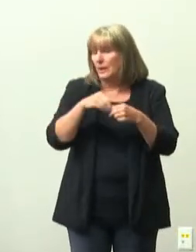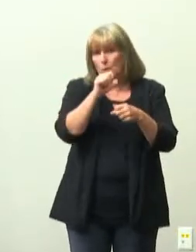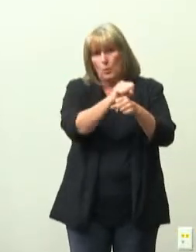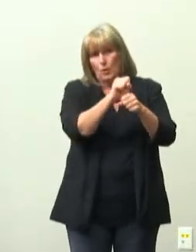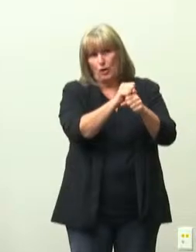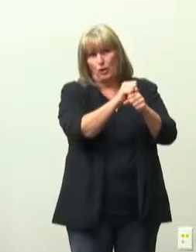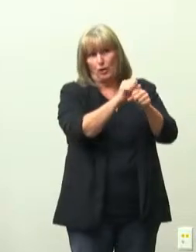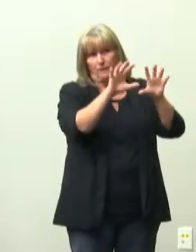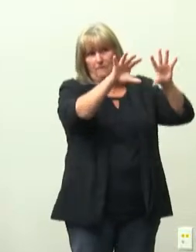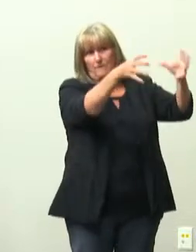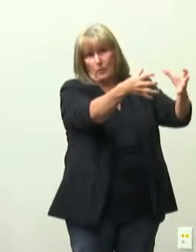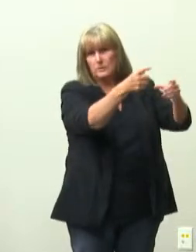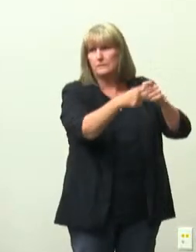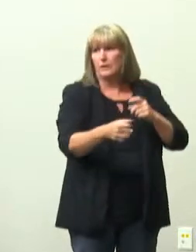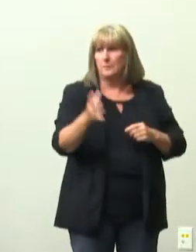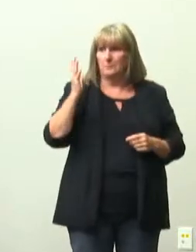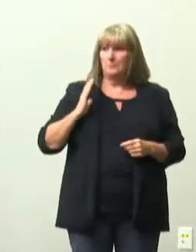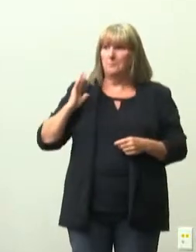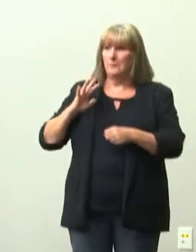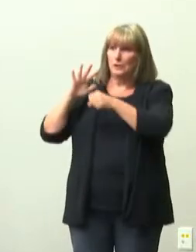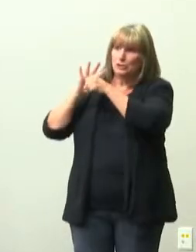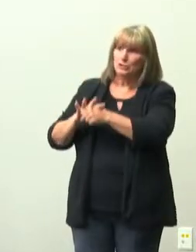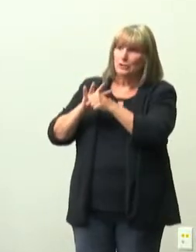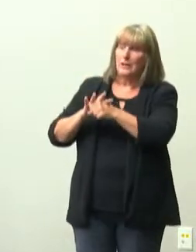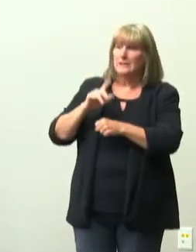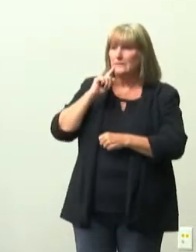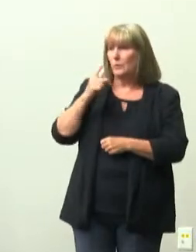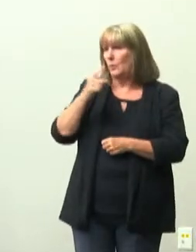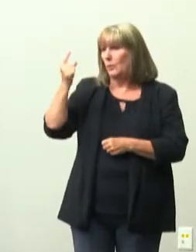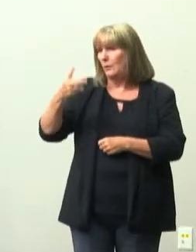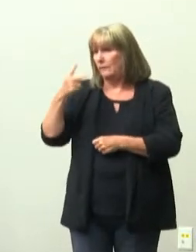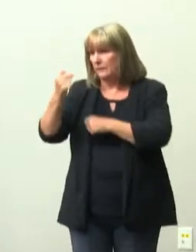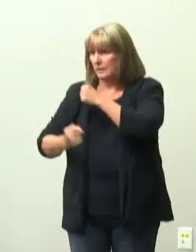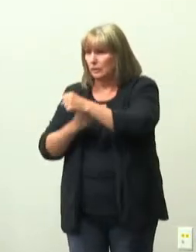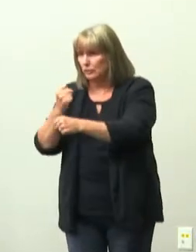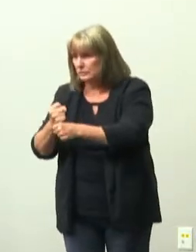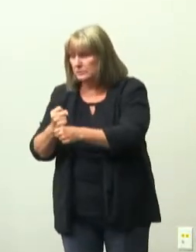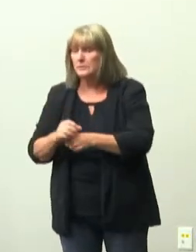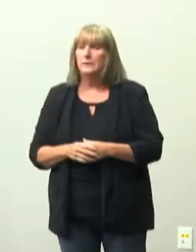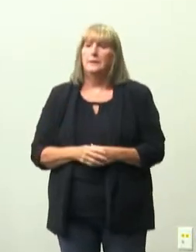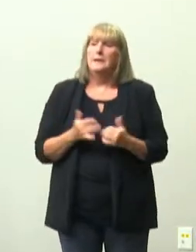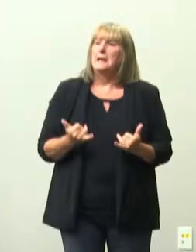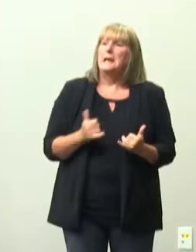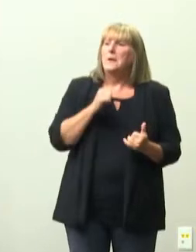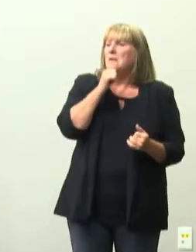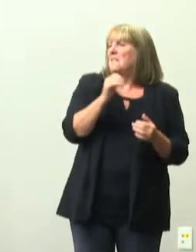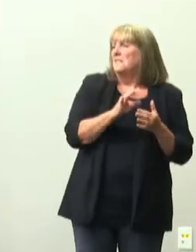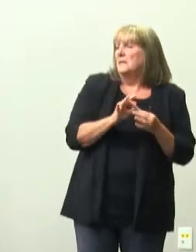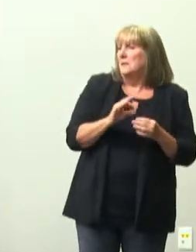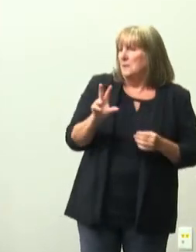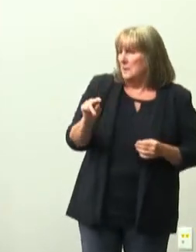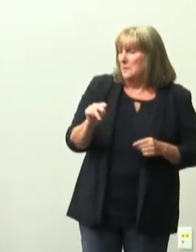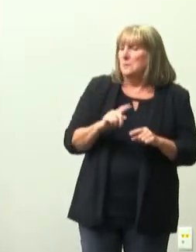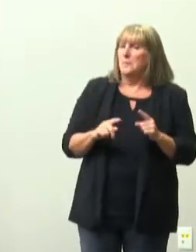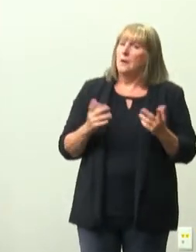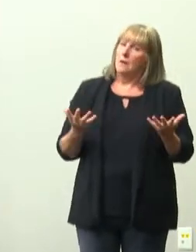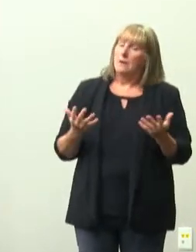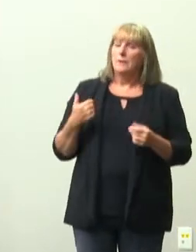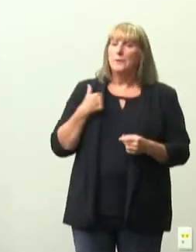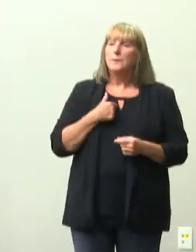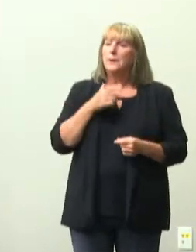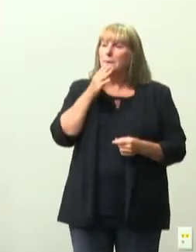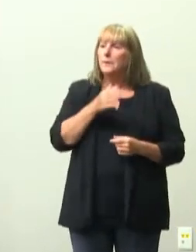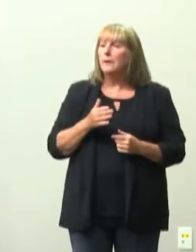workforce from the stress they've been under. So right now, we're not saying that, but we're going to go forward as we